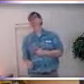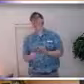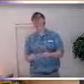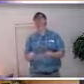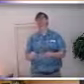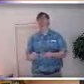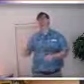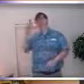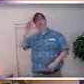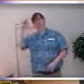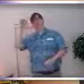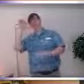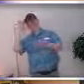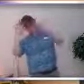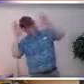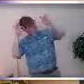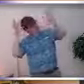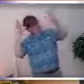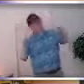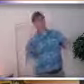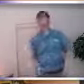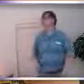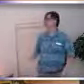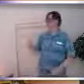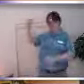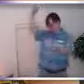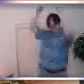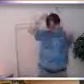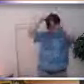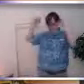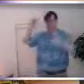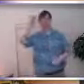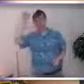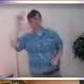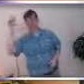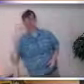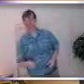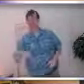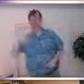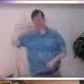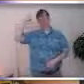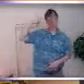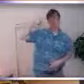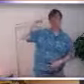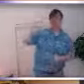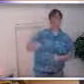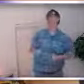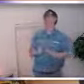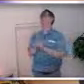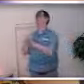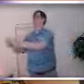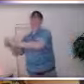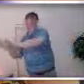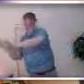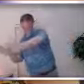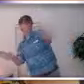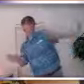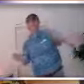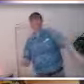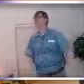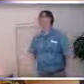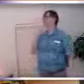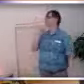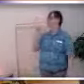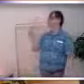hoodwinked. As Malcolm X says, hoodwinked, bamboozled, led astray. We